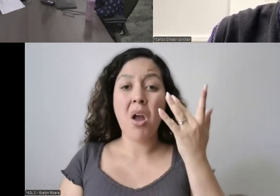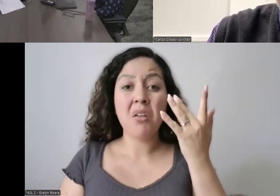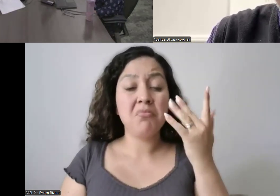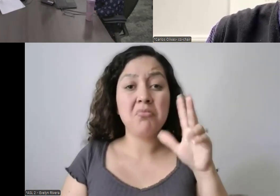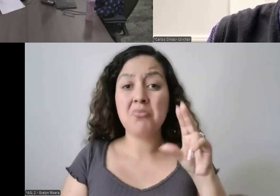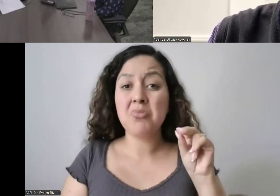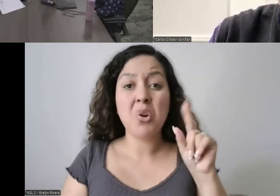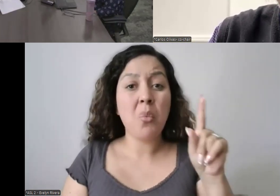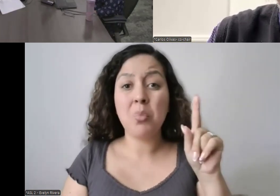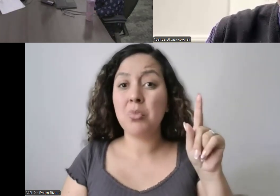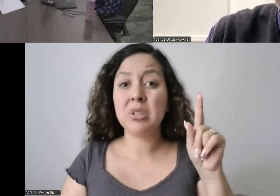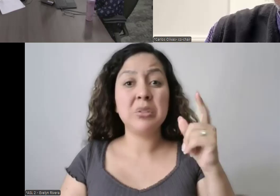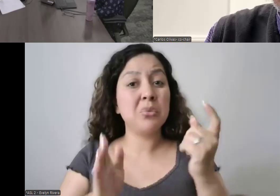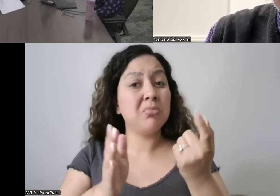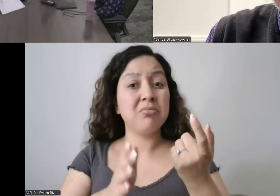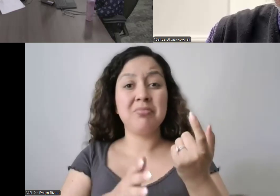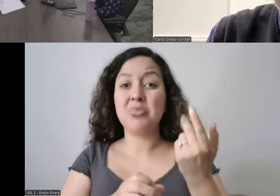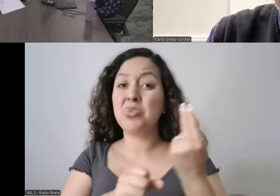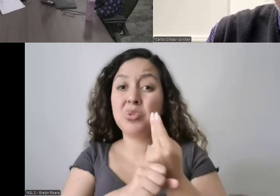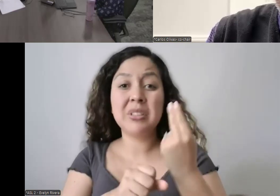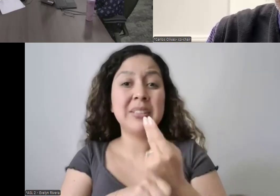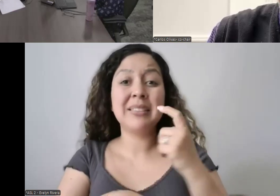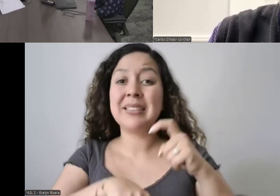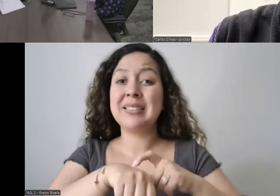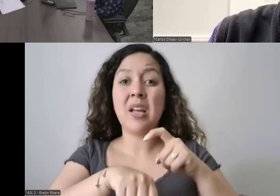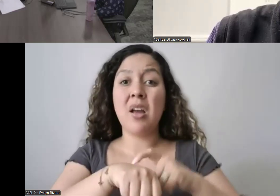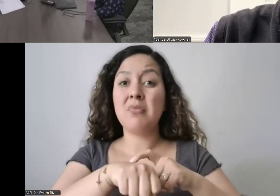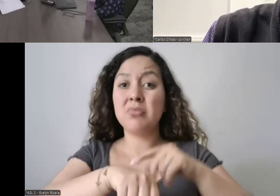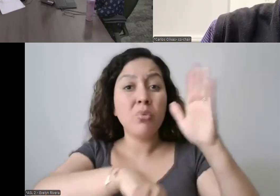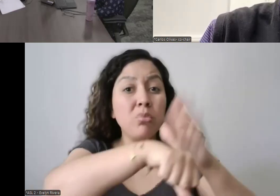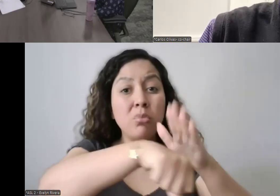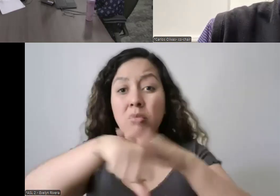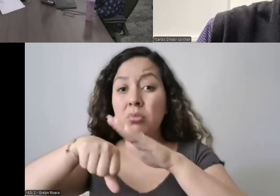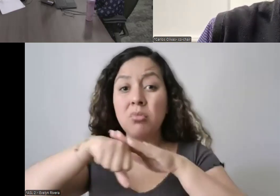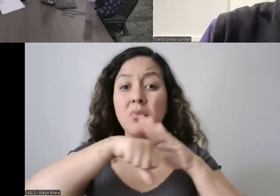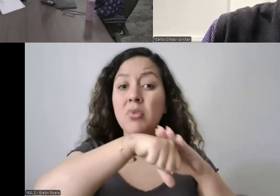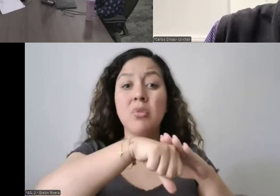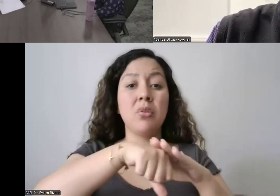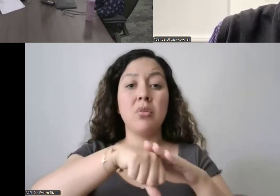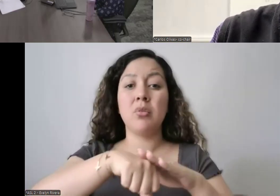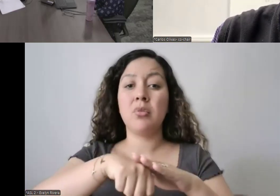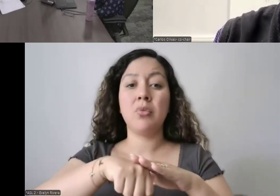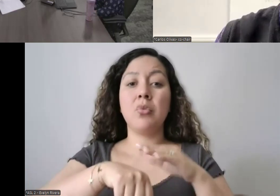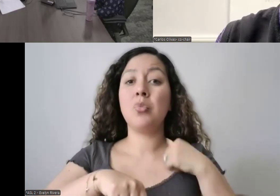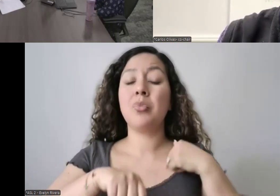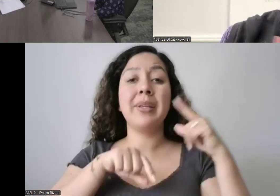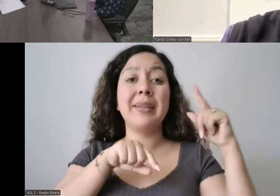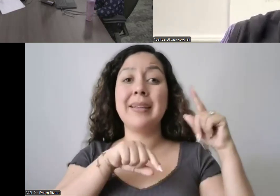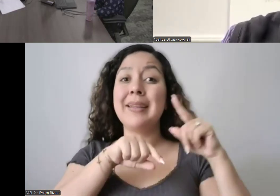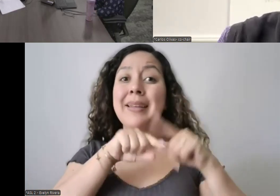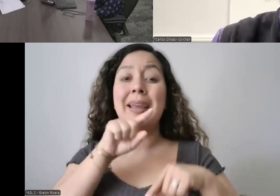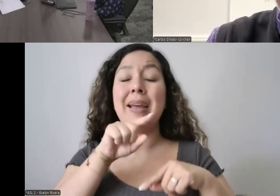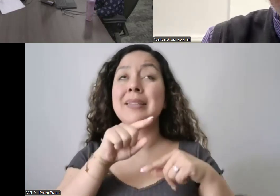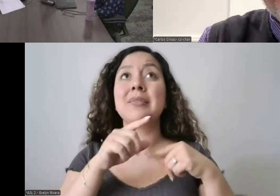taking the time to highlight it. We cannot underscore how much it's impacted